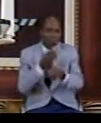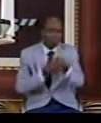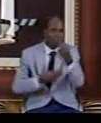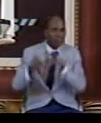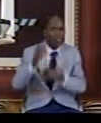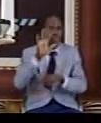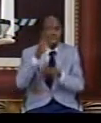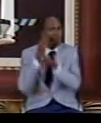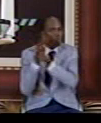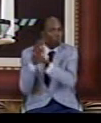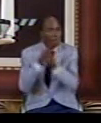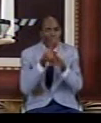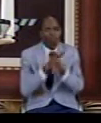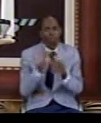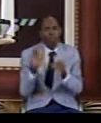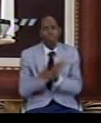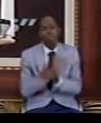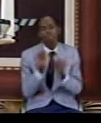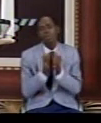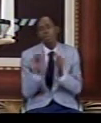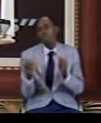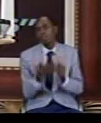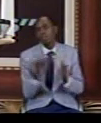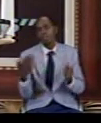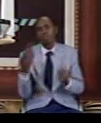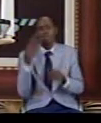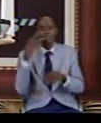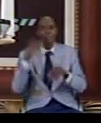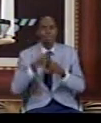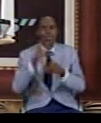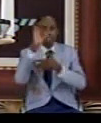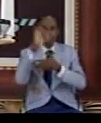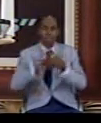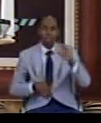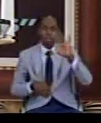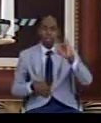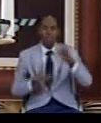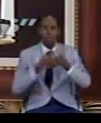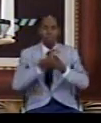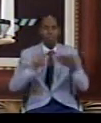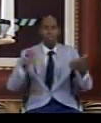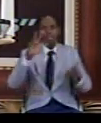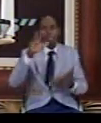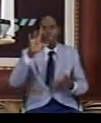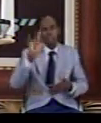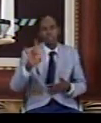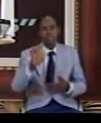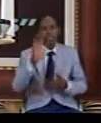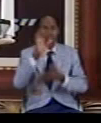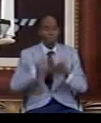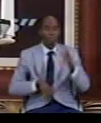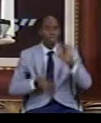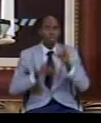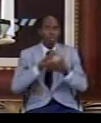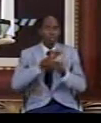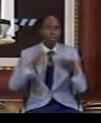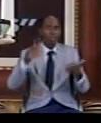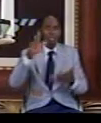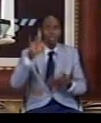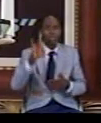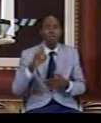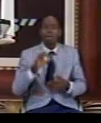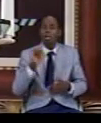with anything. Look at chapter 8. I'm reading from verse 38. In verse 38,